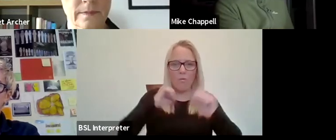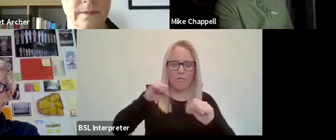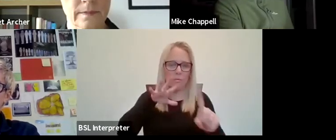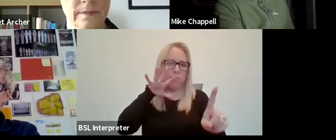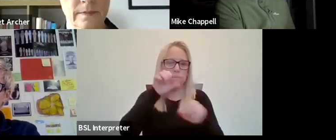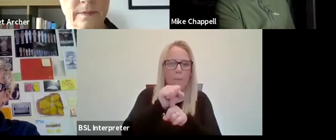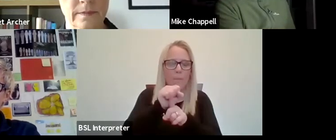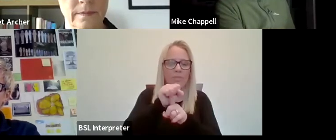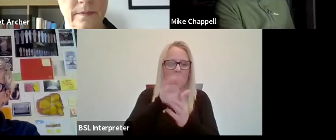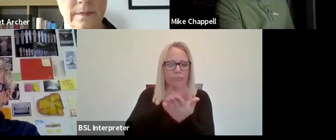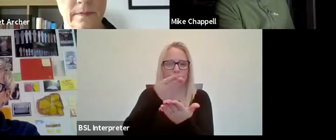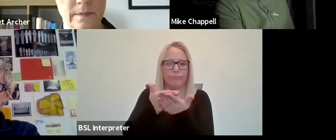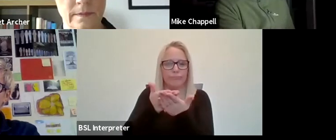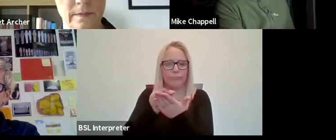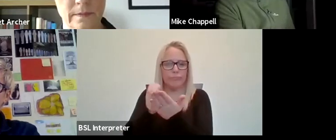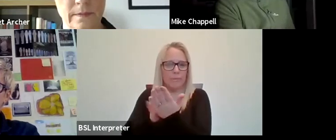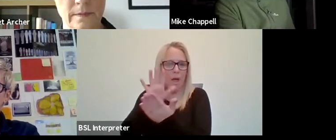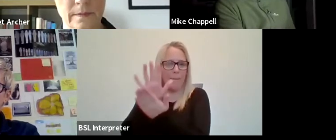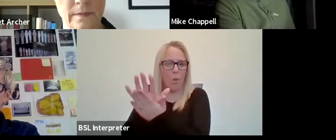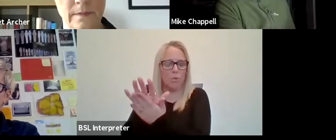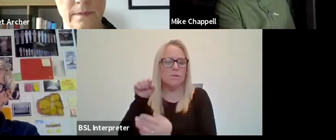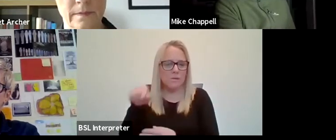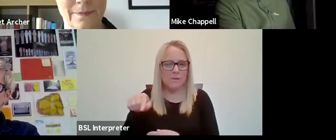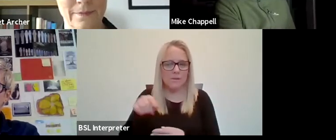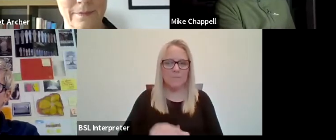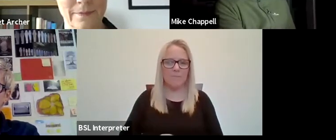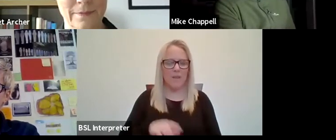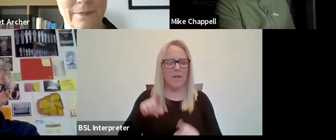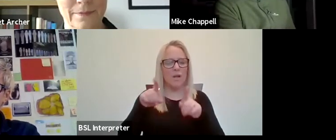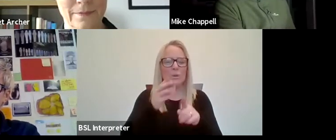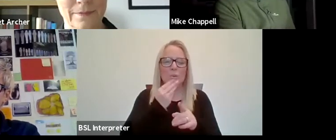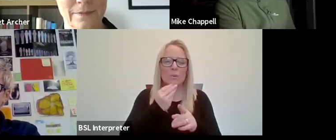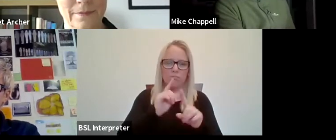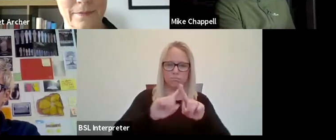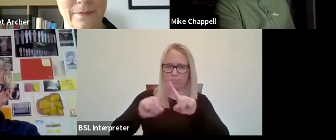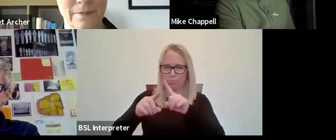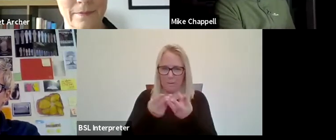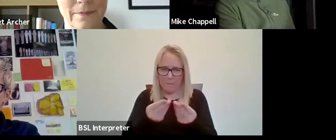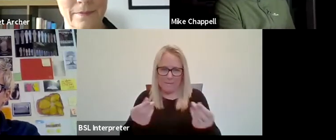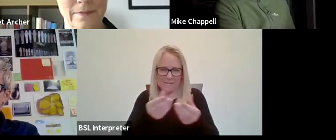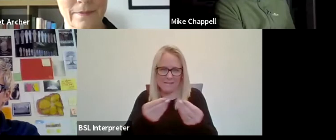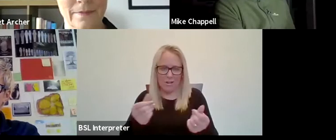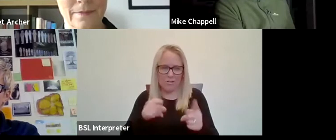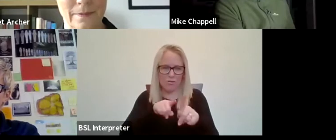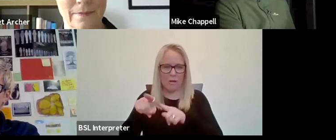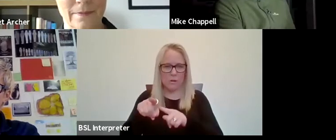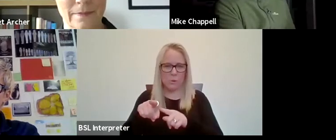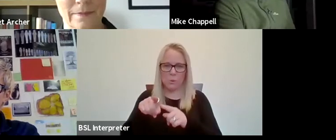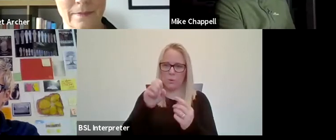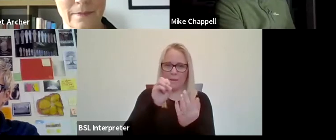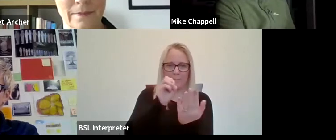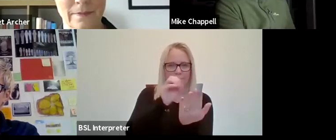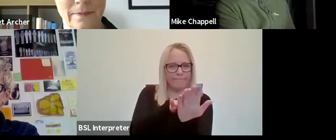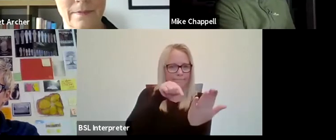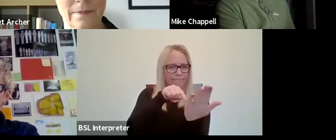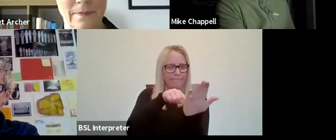also different materials that I was exploring to kind of refract LiDAR's emission of light into